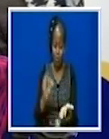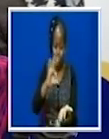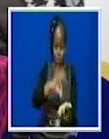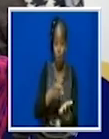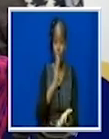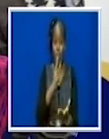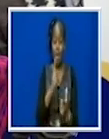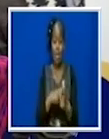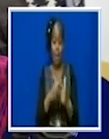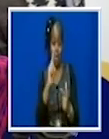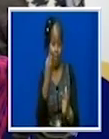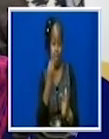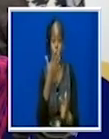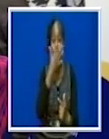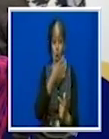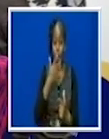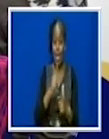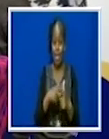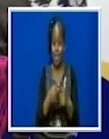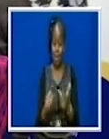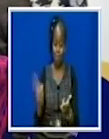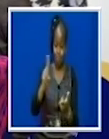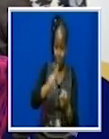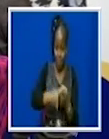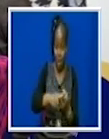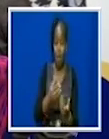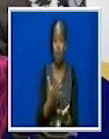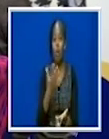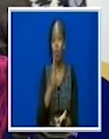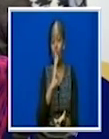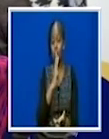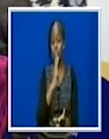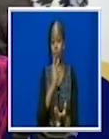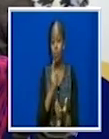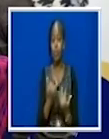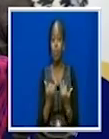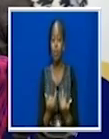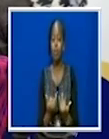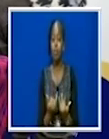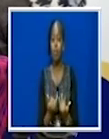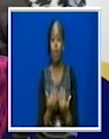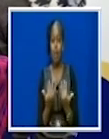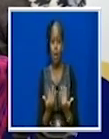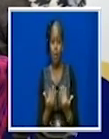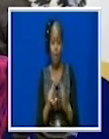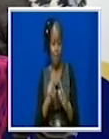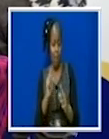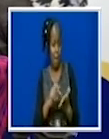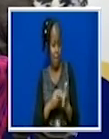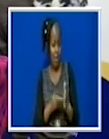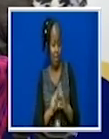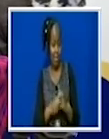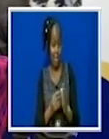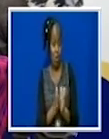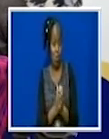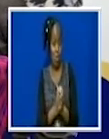paper. Oh, and then I drop water on the oil. Some and then oil on the Manila paper? Yes. And then you start with droplets, ya maji kwanza? Yes. Okay.